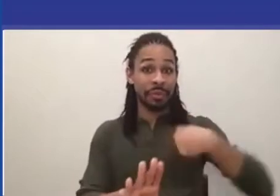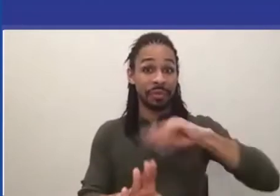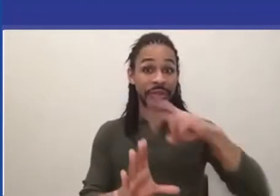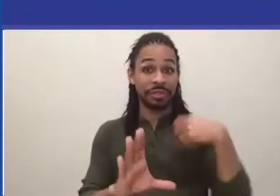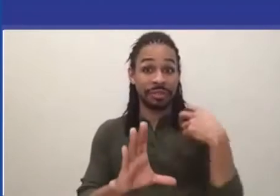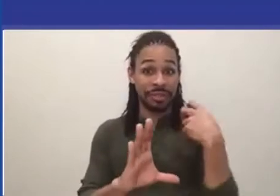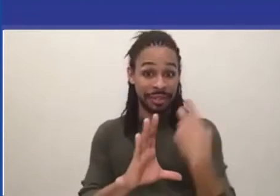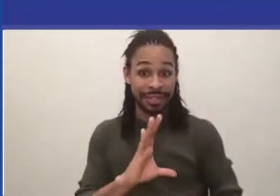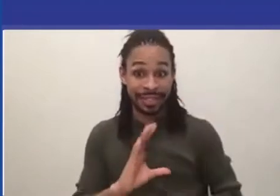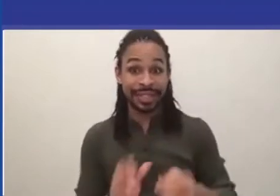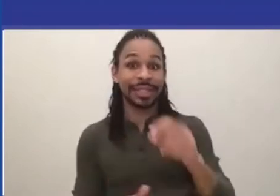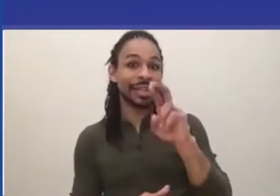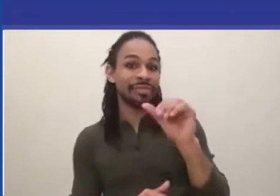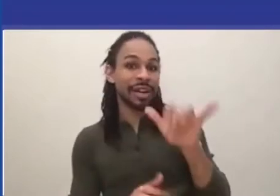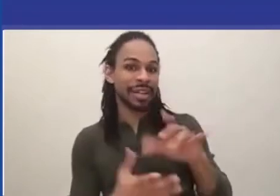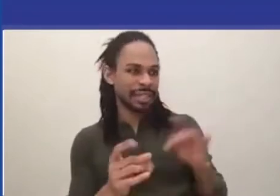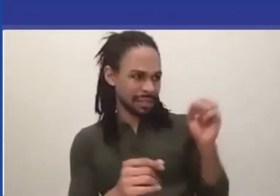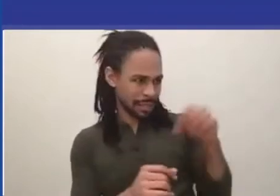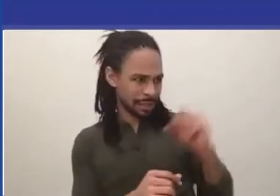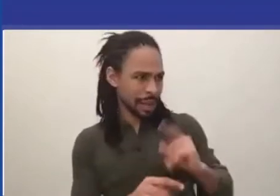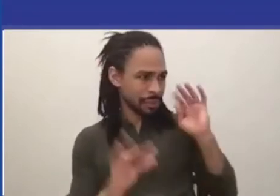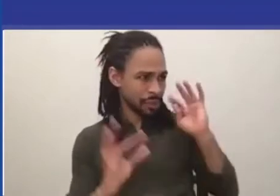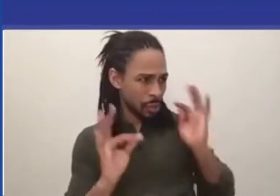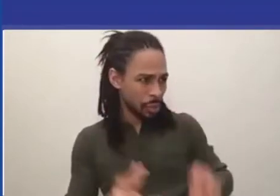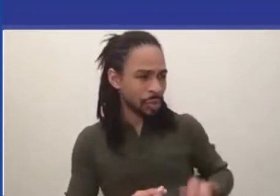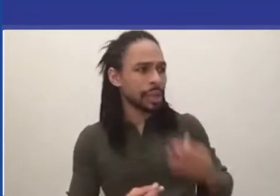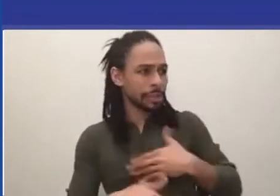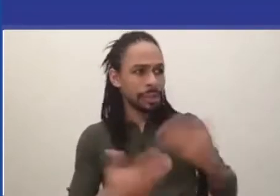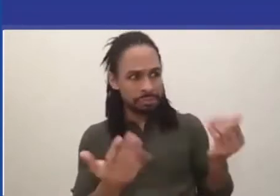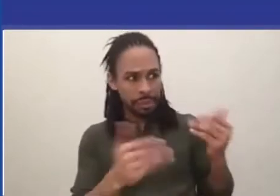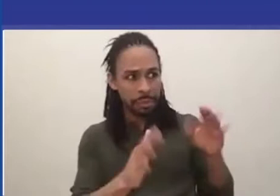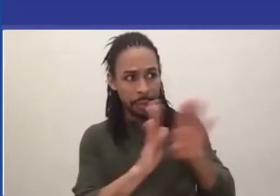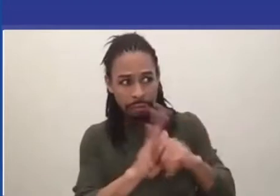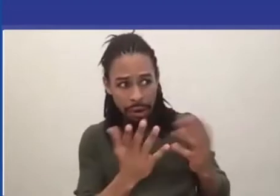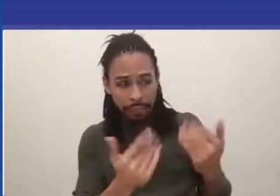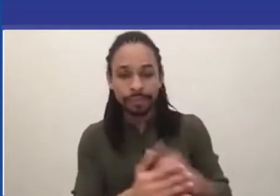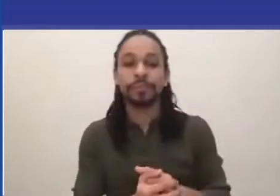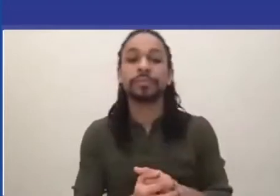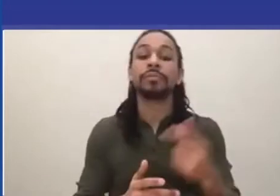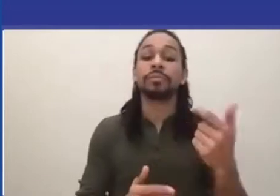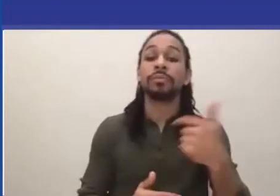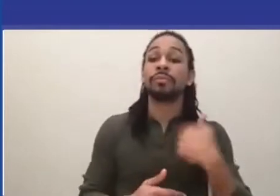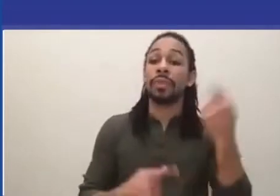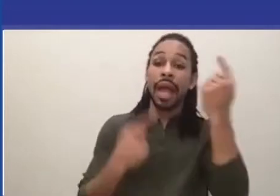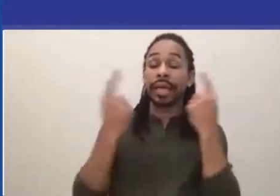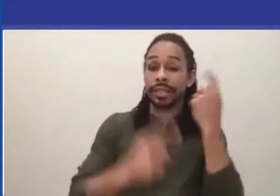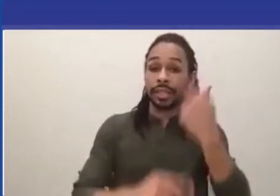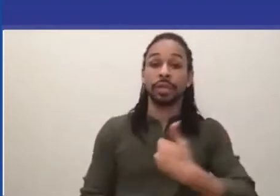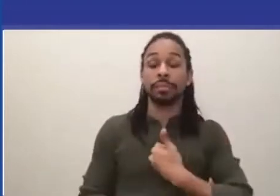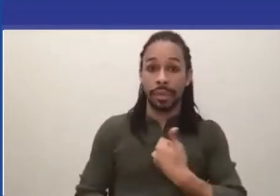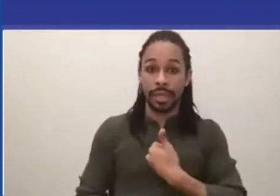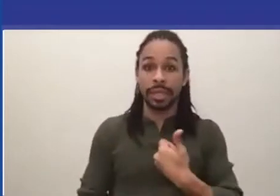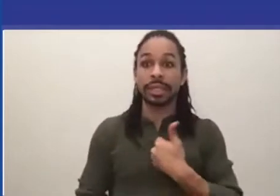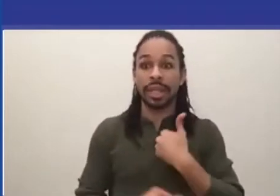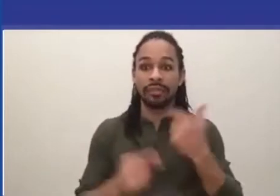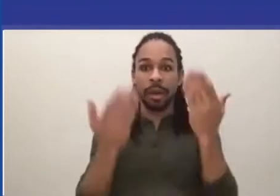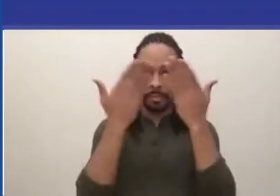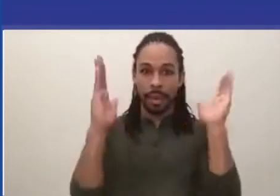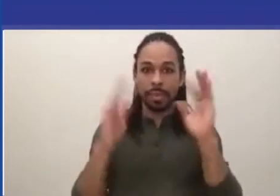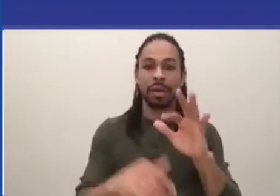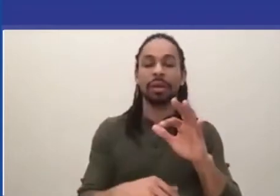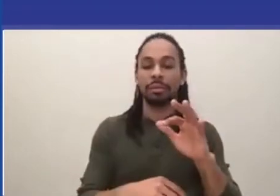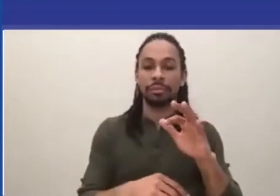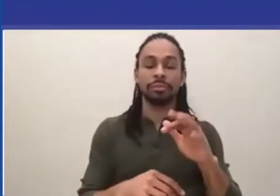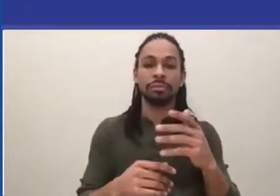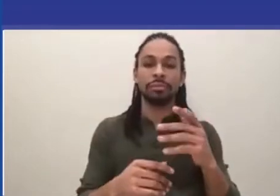myself a public folklorist or cultural worker, and I've worked primarily on dance, and especially with